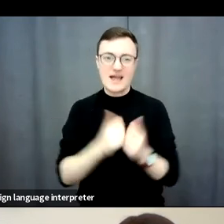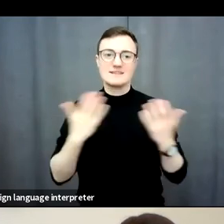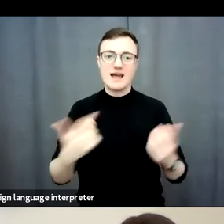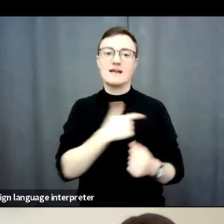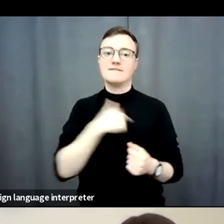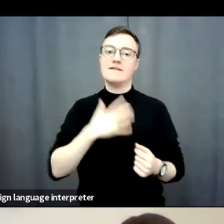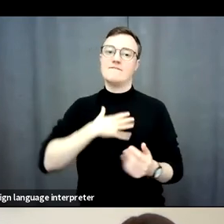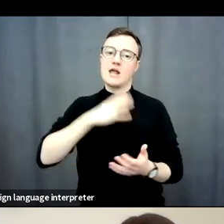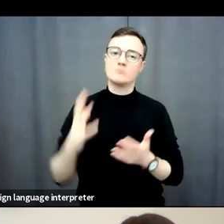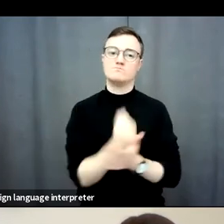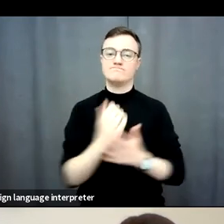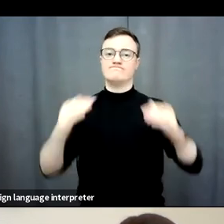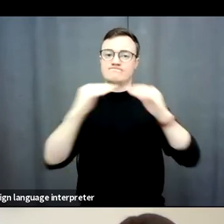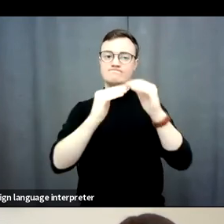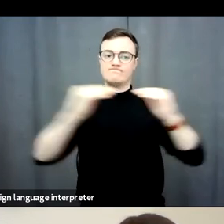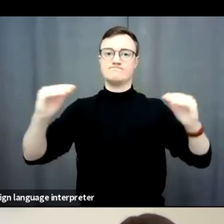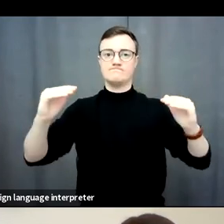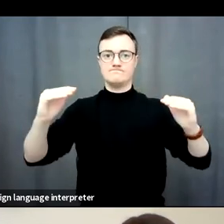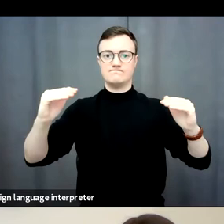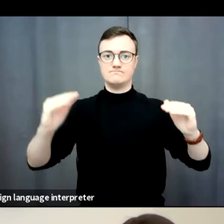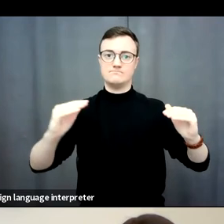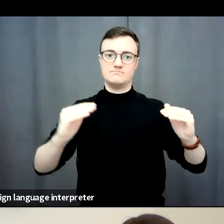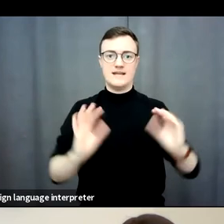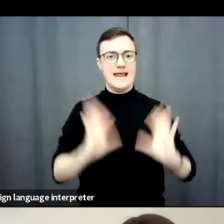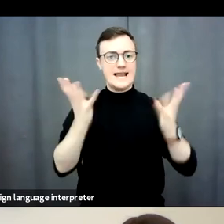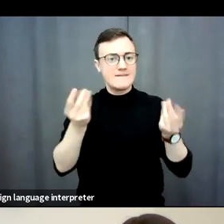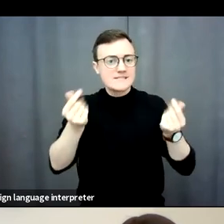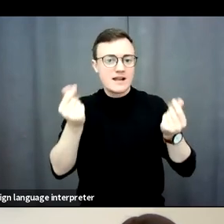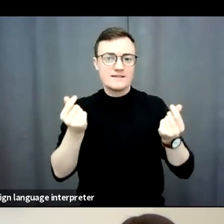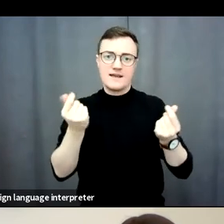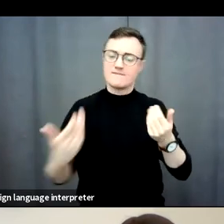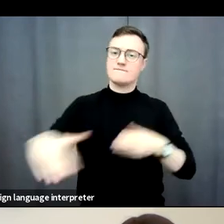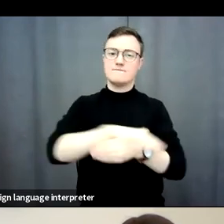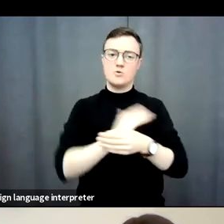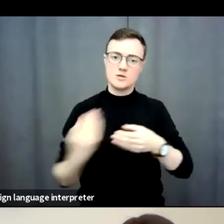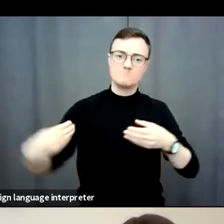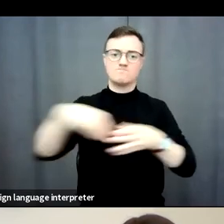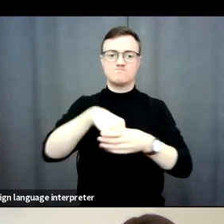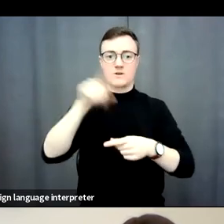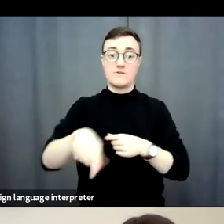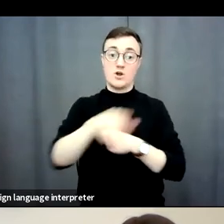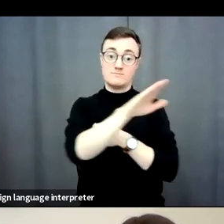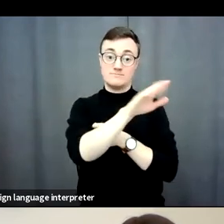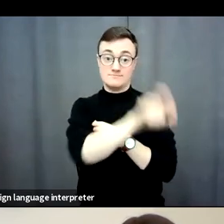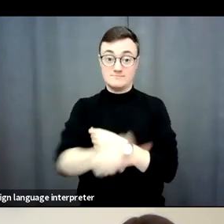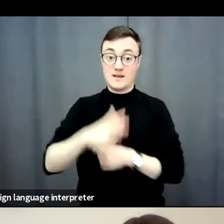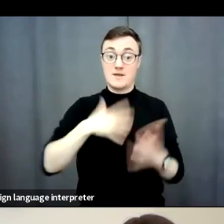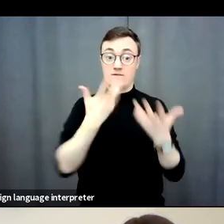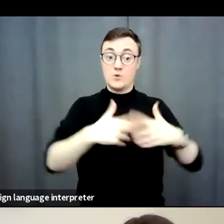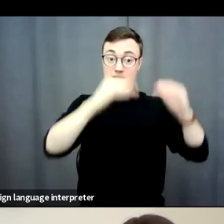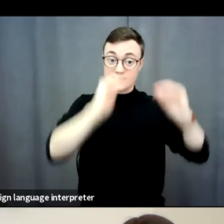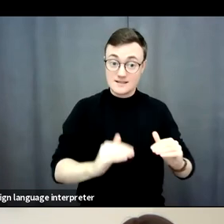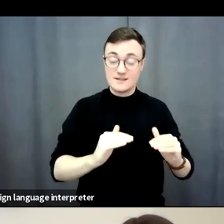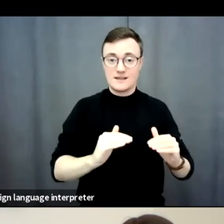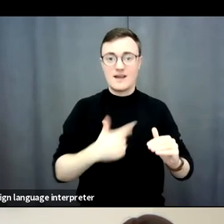achieve equality in living conditions and full participation for people with disabilities in